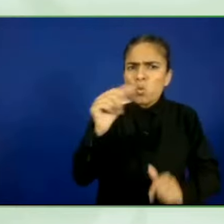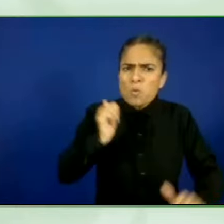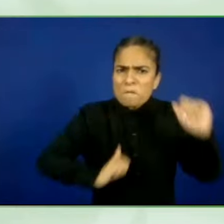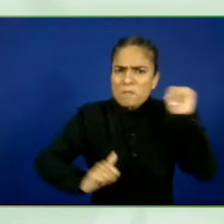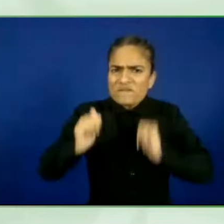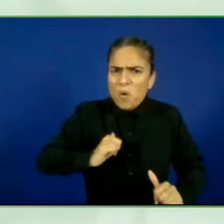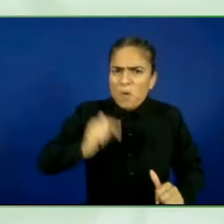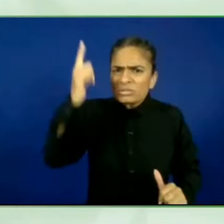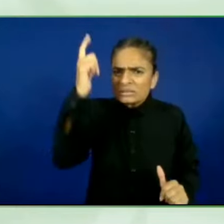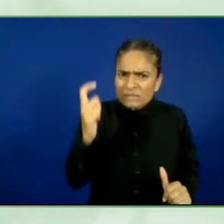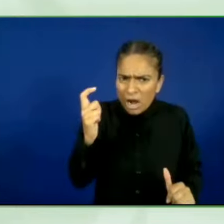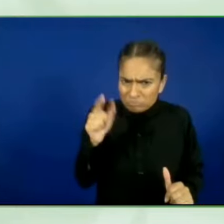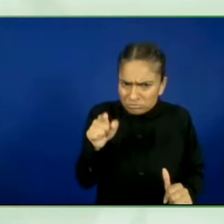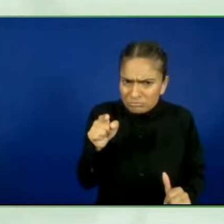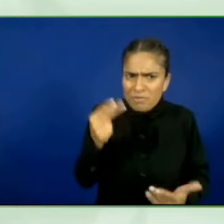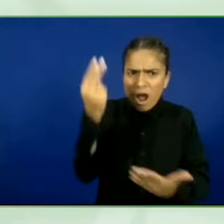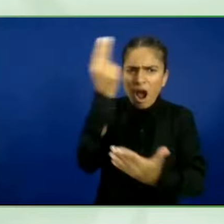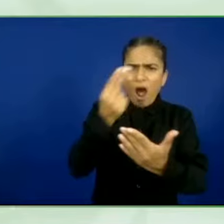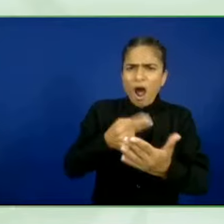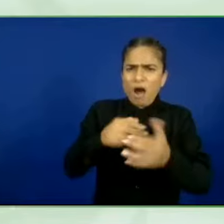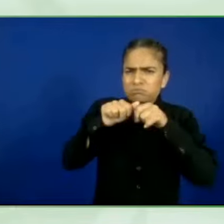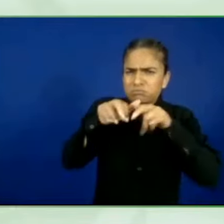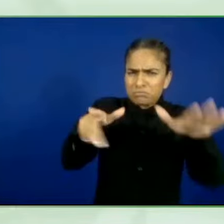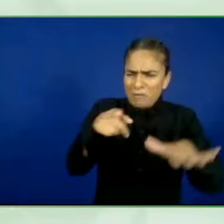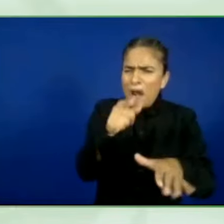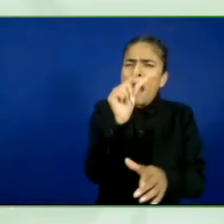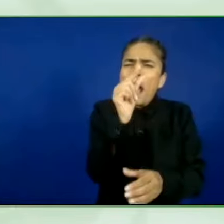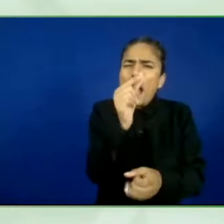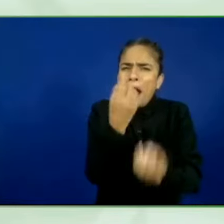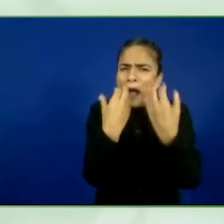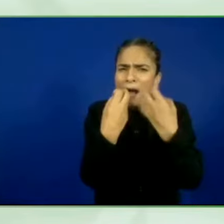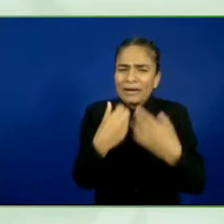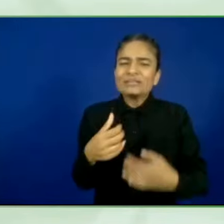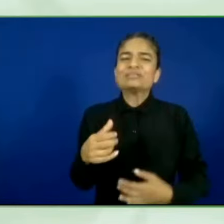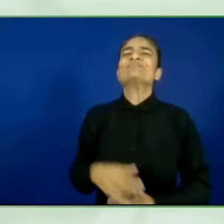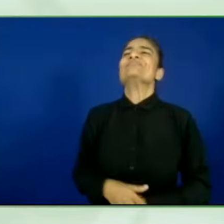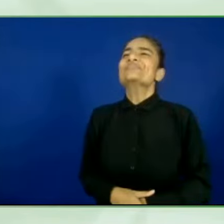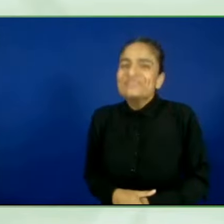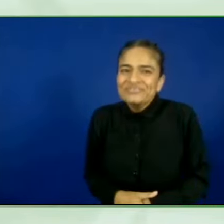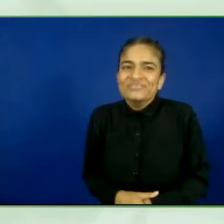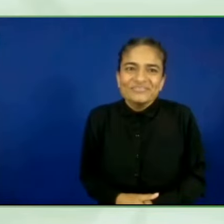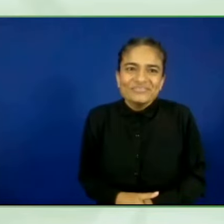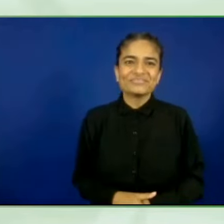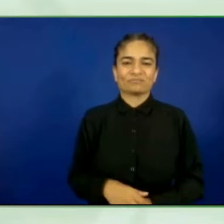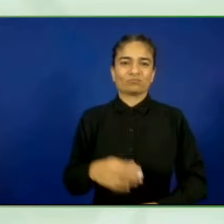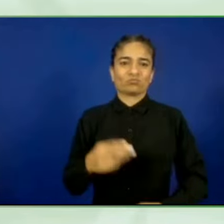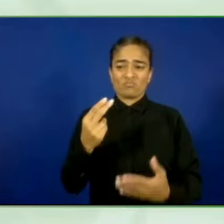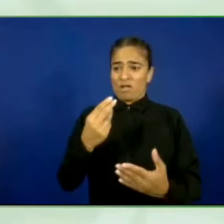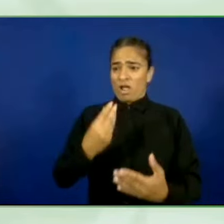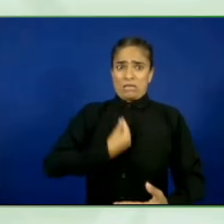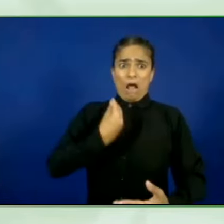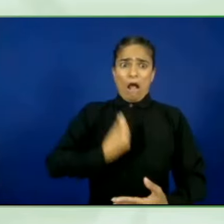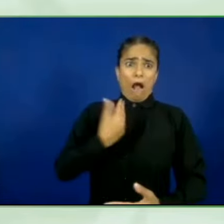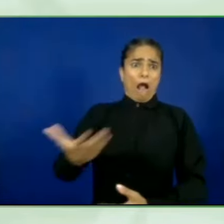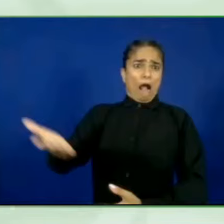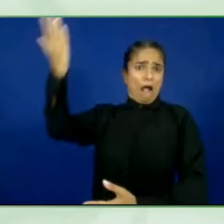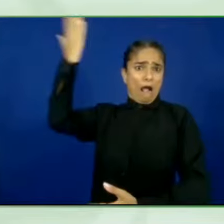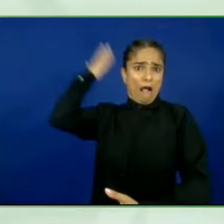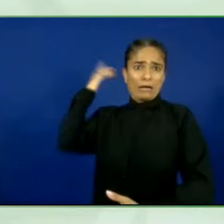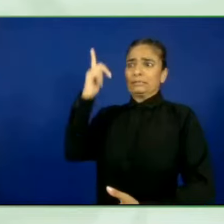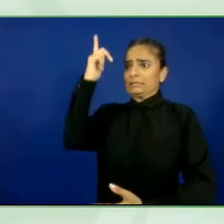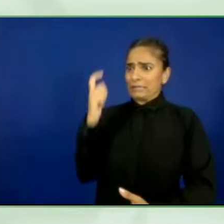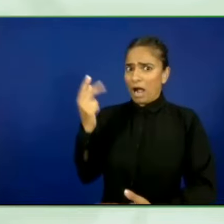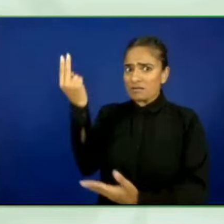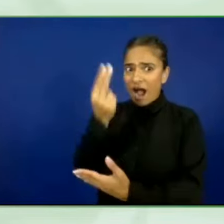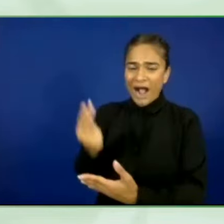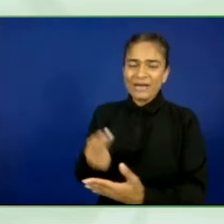from an early age? I will, yes, thanks. I suppose when I was very small, I